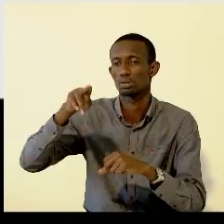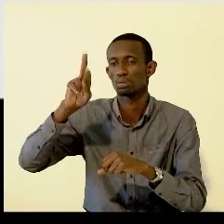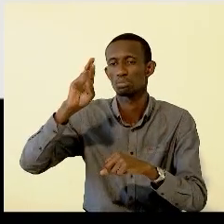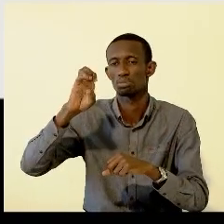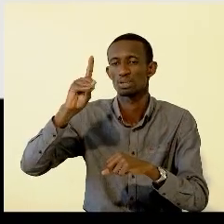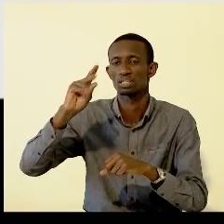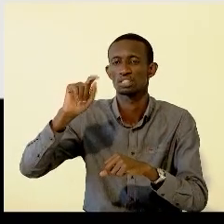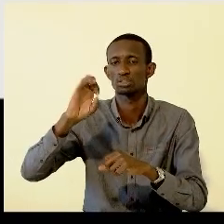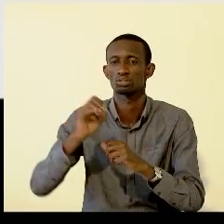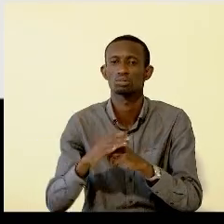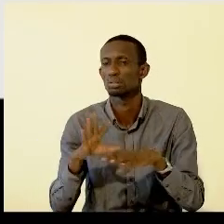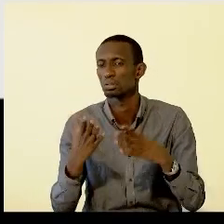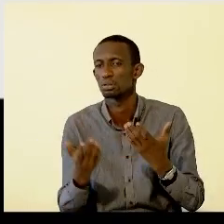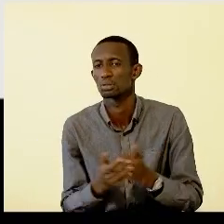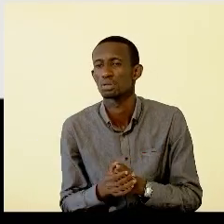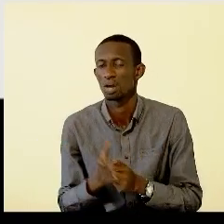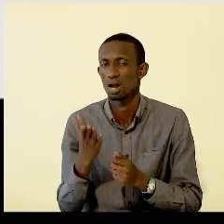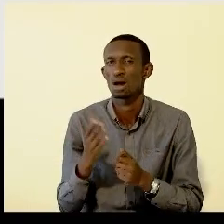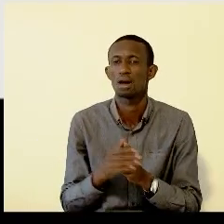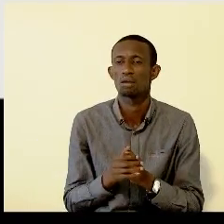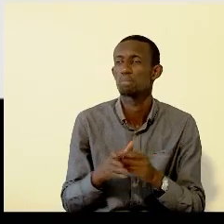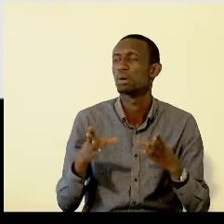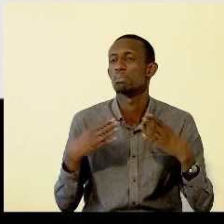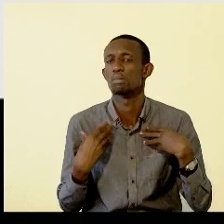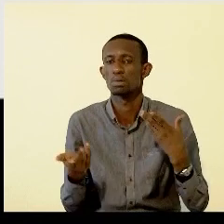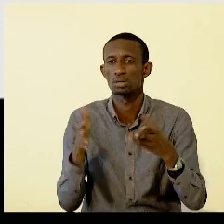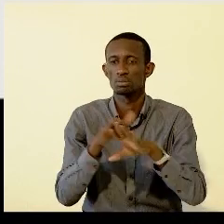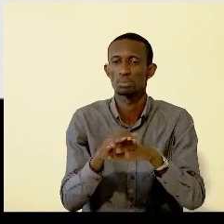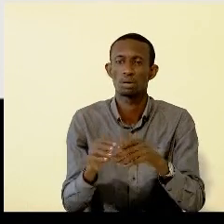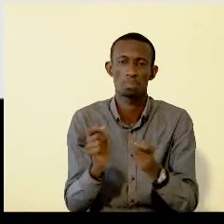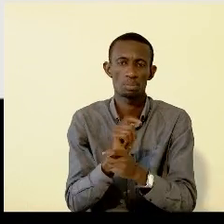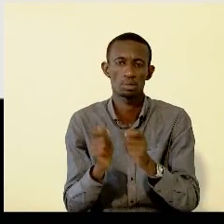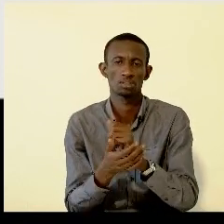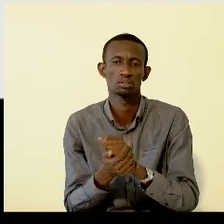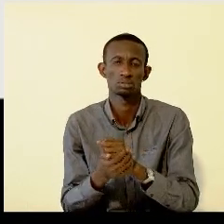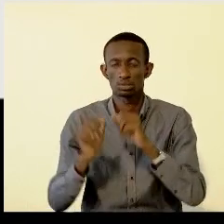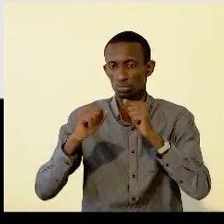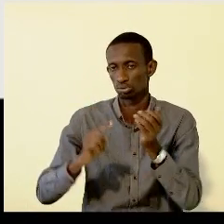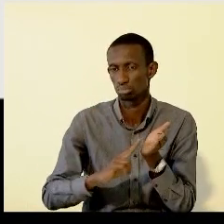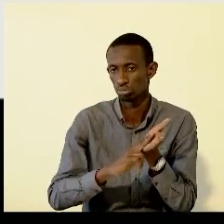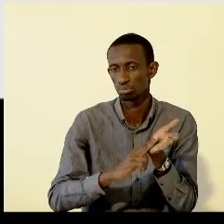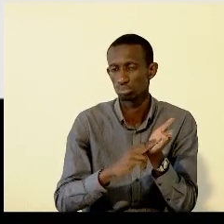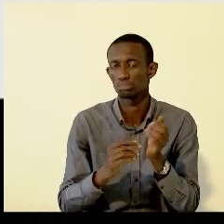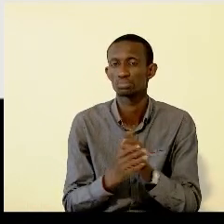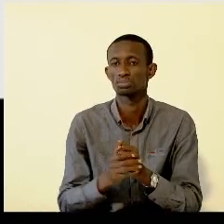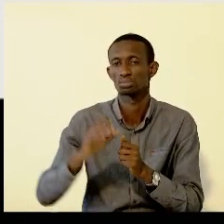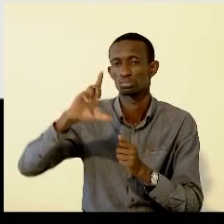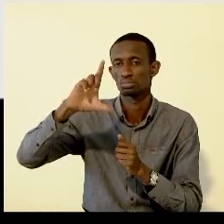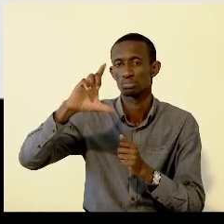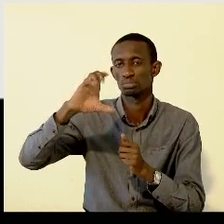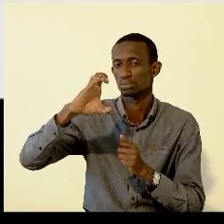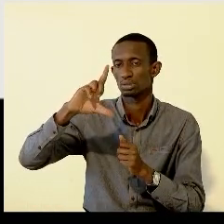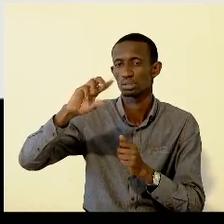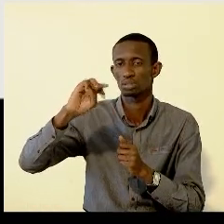see. Others are adapted or modified so that they can get used to climatic